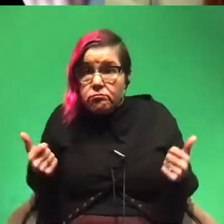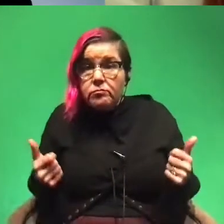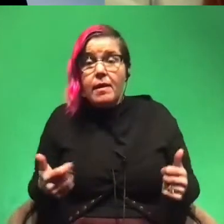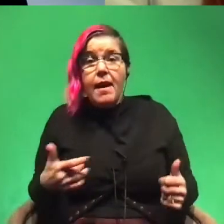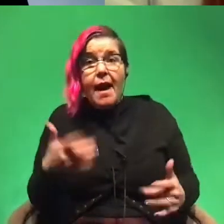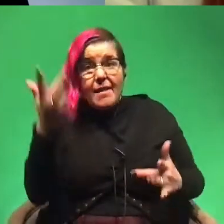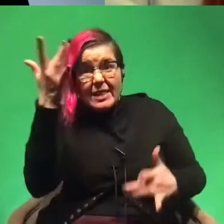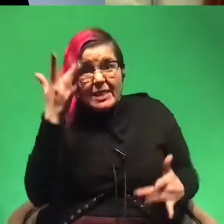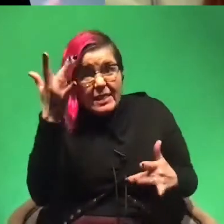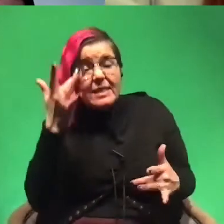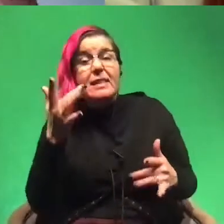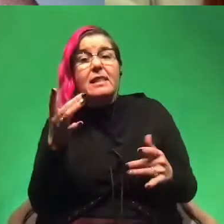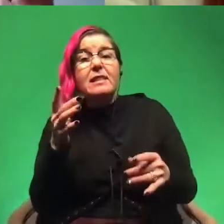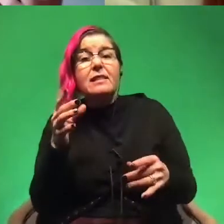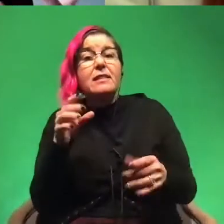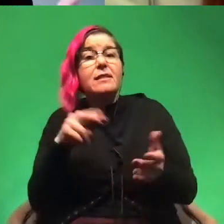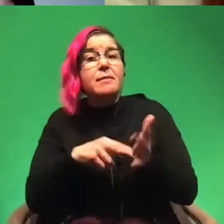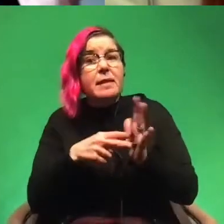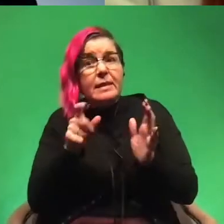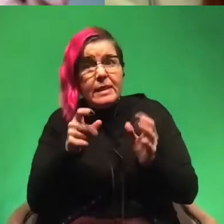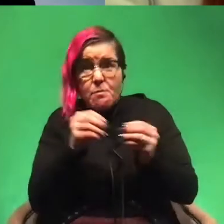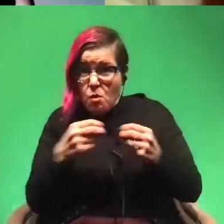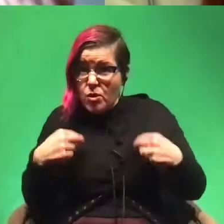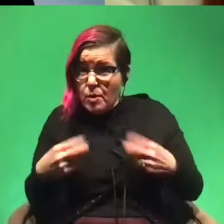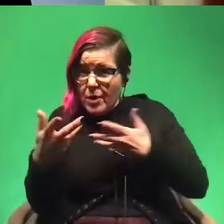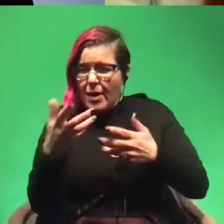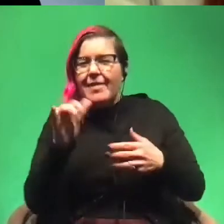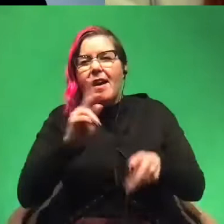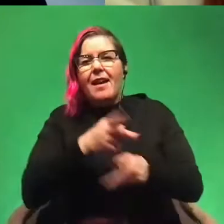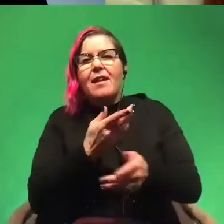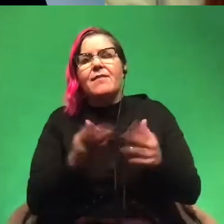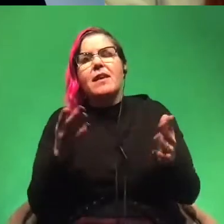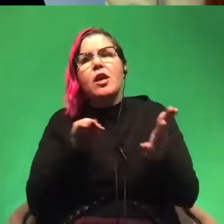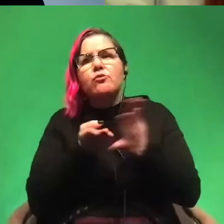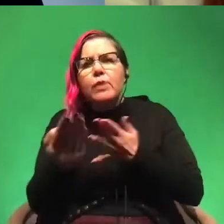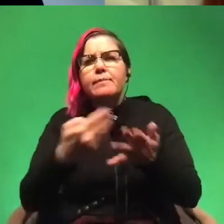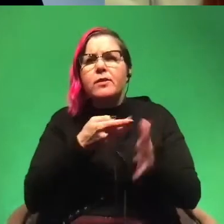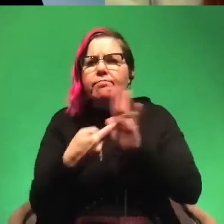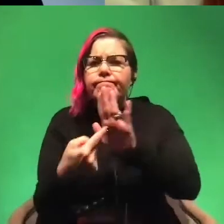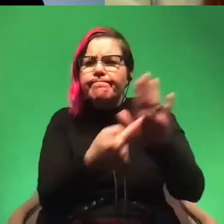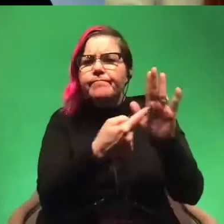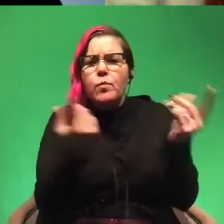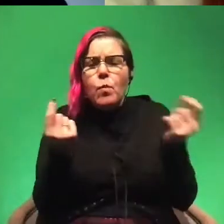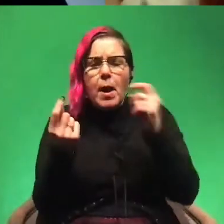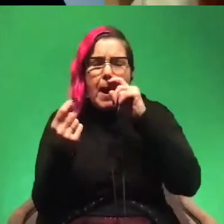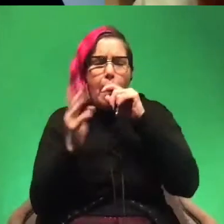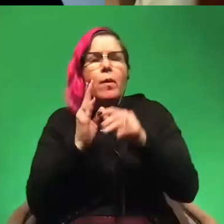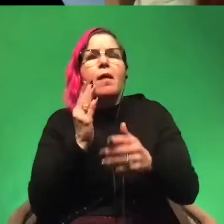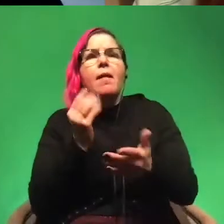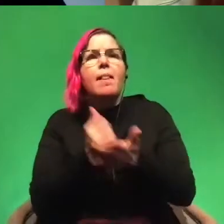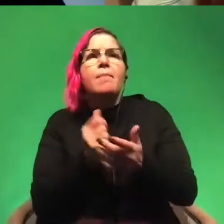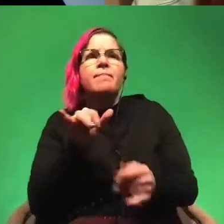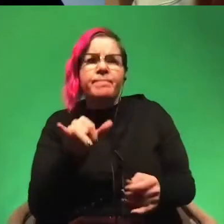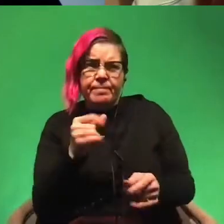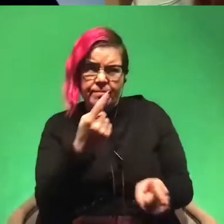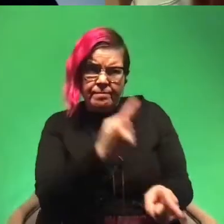that means they need more human action, more human interaction, stuff like that? Transparency is realistically going to help you kind of determine, is this an ethical thing?